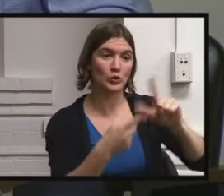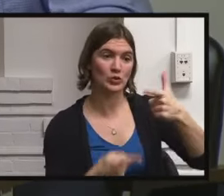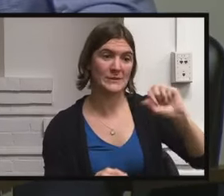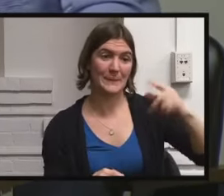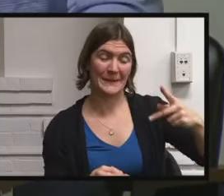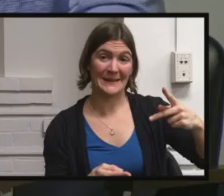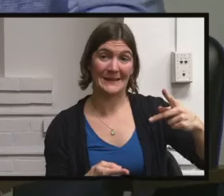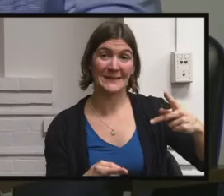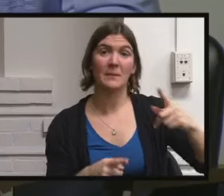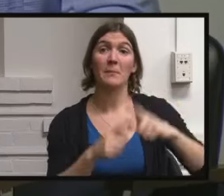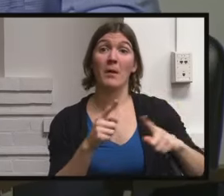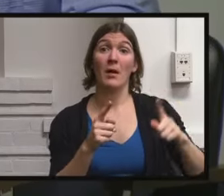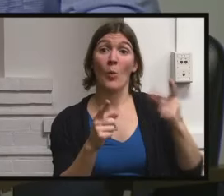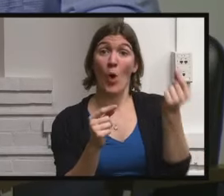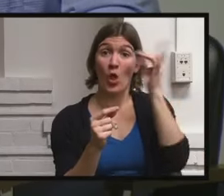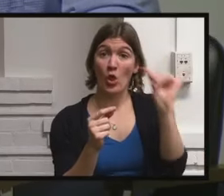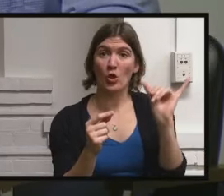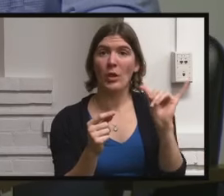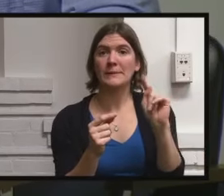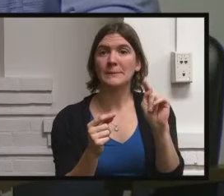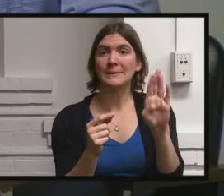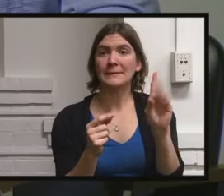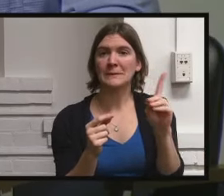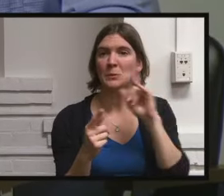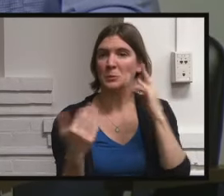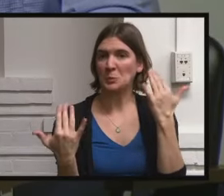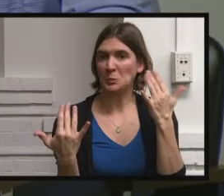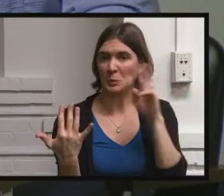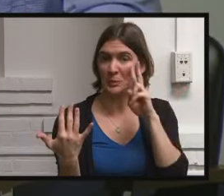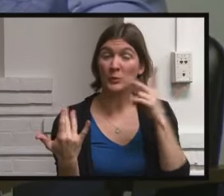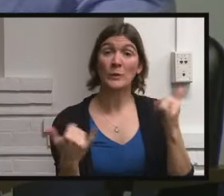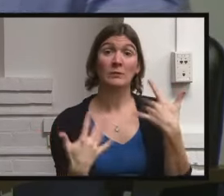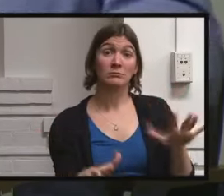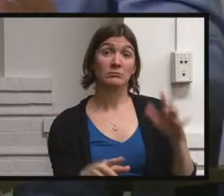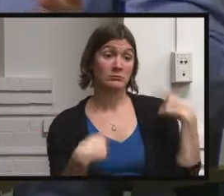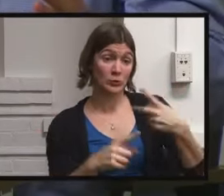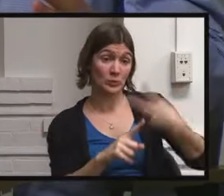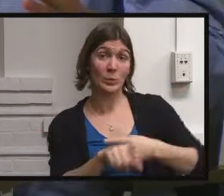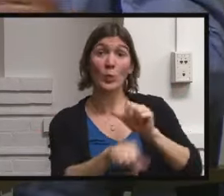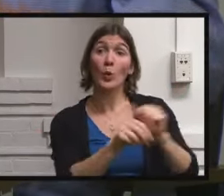to be determined. So the town, over the course of the last couple of months, has been working with the